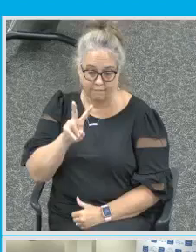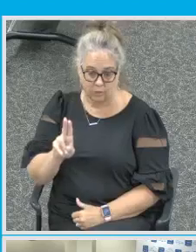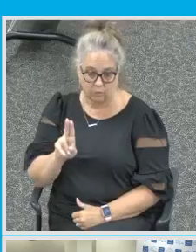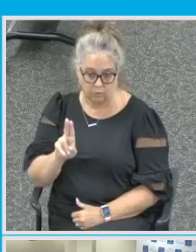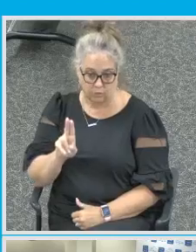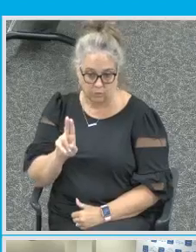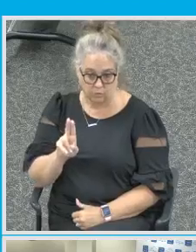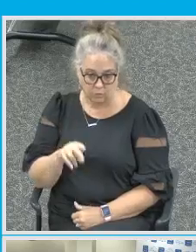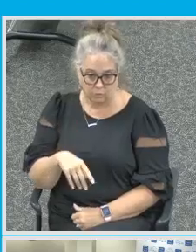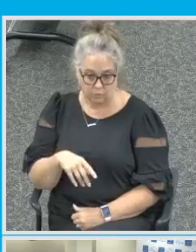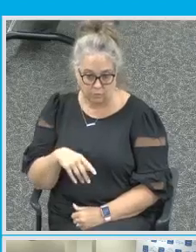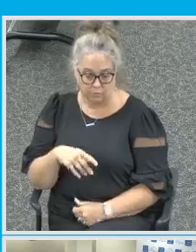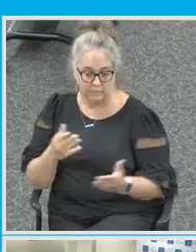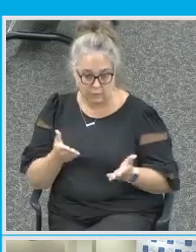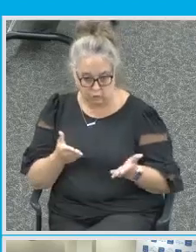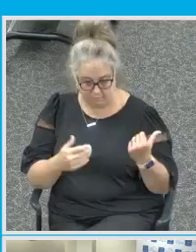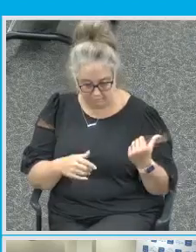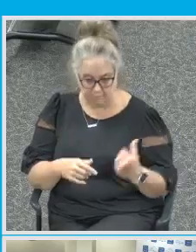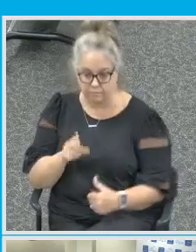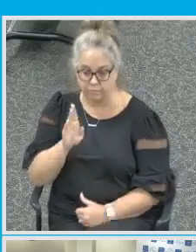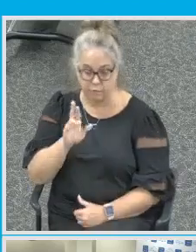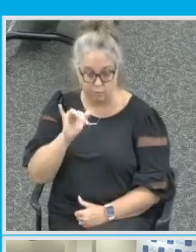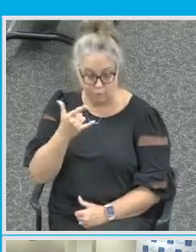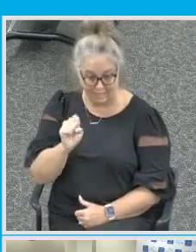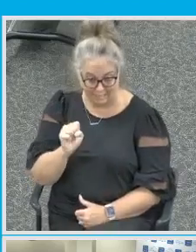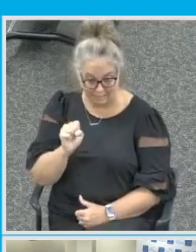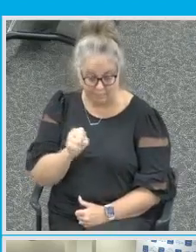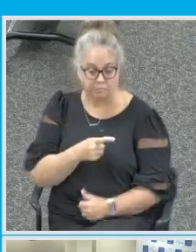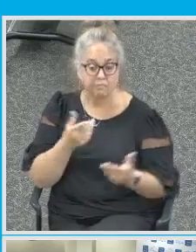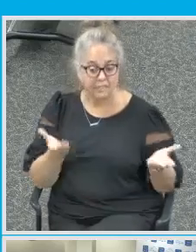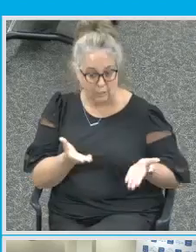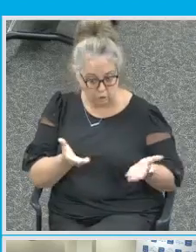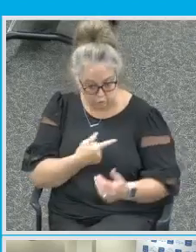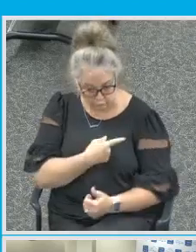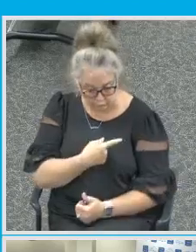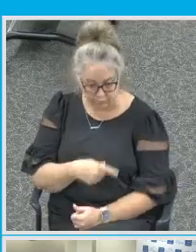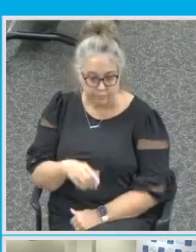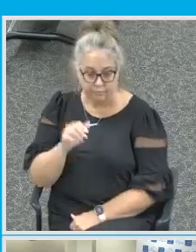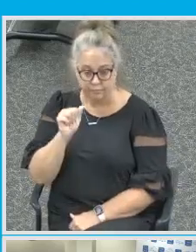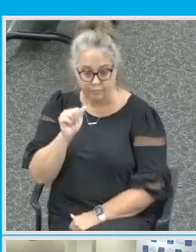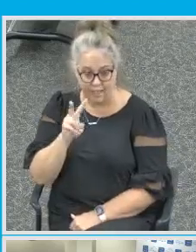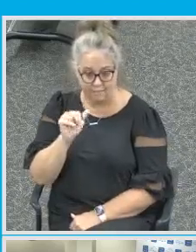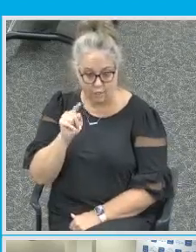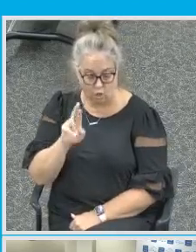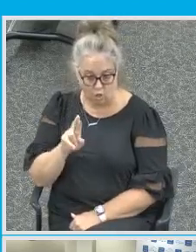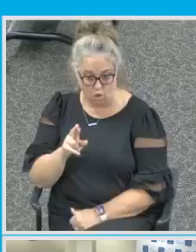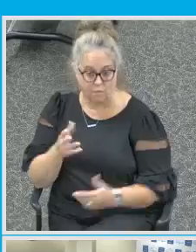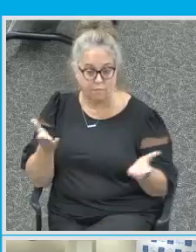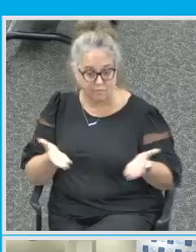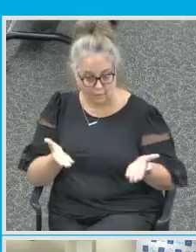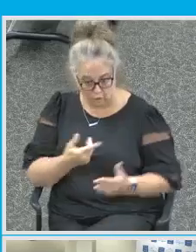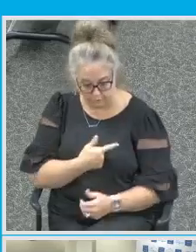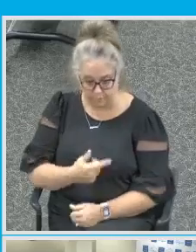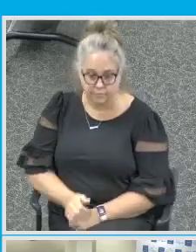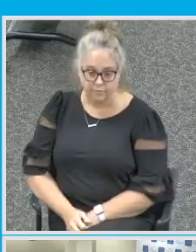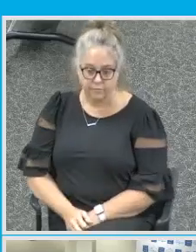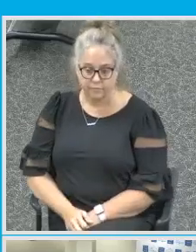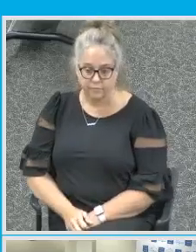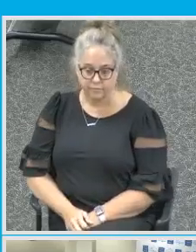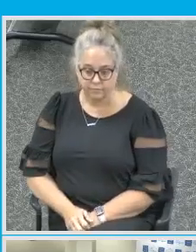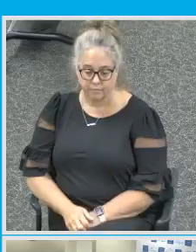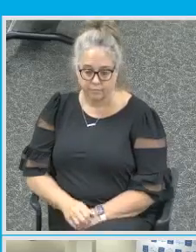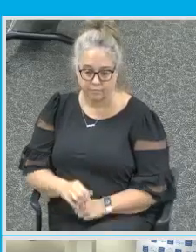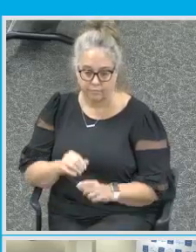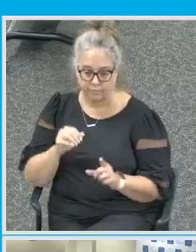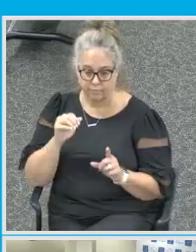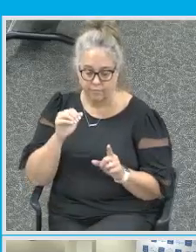And Mayor Glant Havenar? Here. Great, and we understand that Commissioner Cammie Bremer is absent and out of town this morning, so